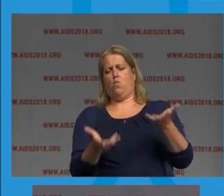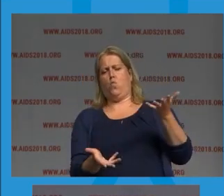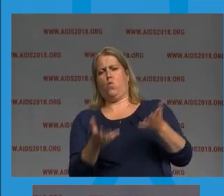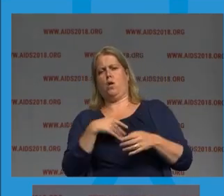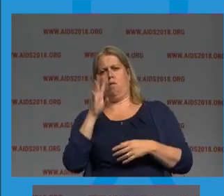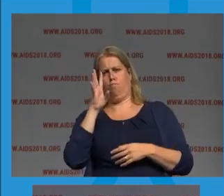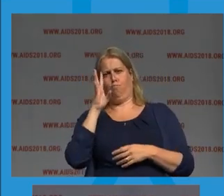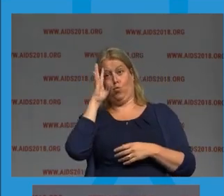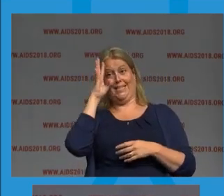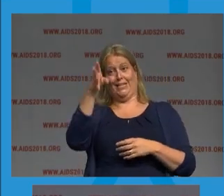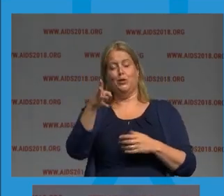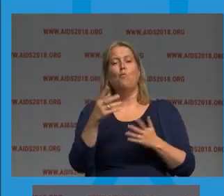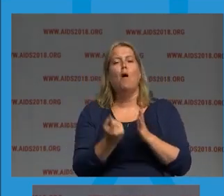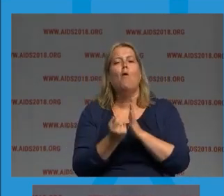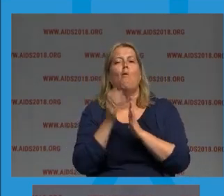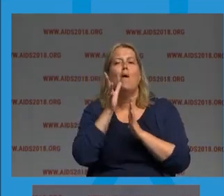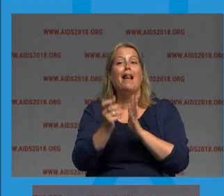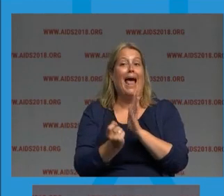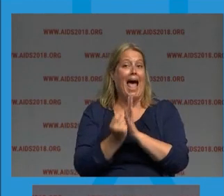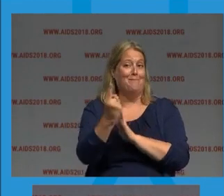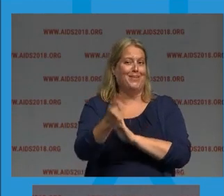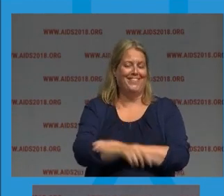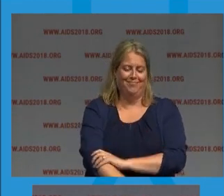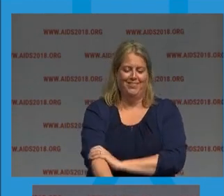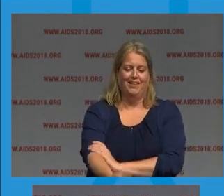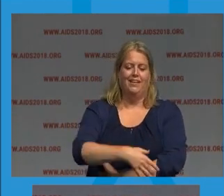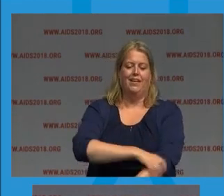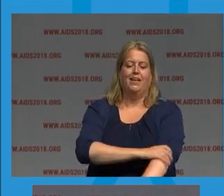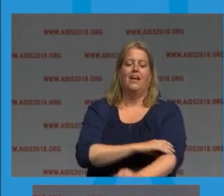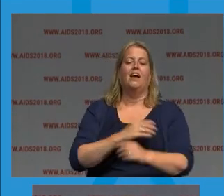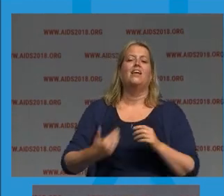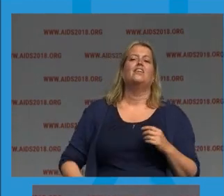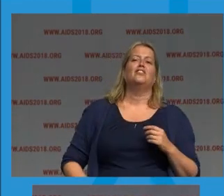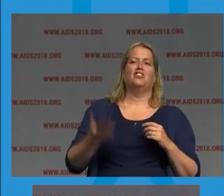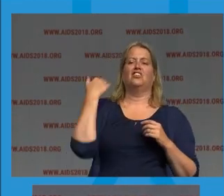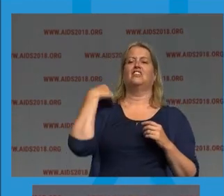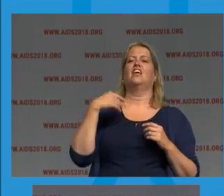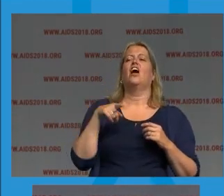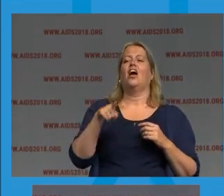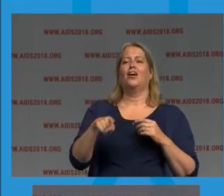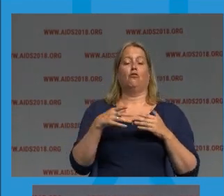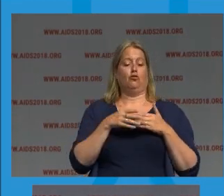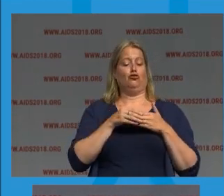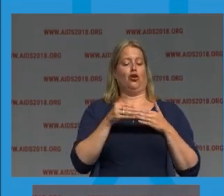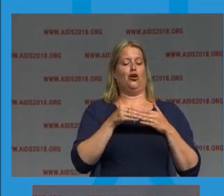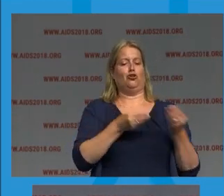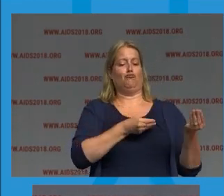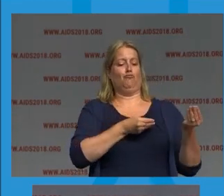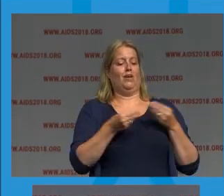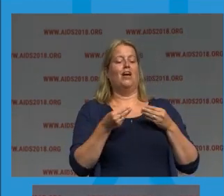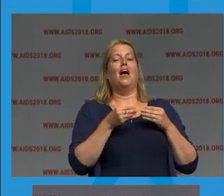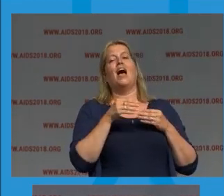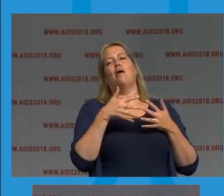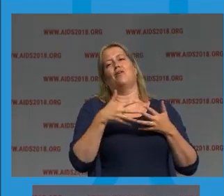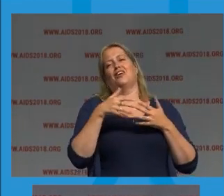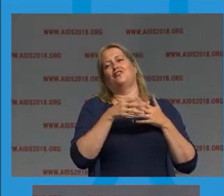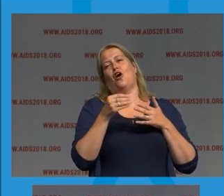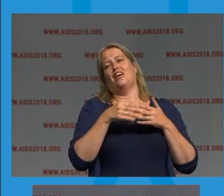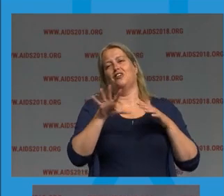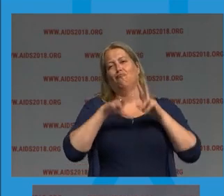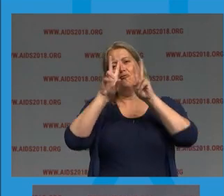what was going to happen. And I should say this was back when one was allowed to use NIH dollars and USAID dollars to work in Russia. That's no longer the